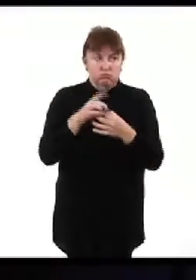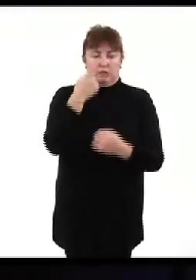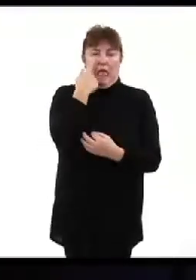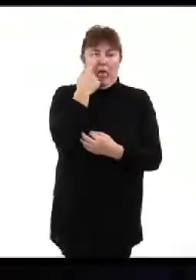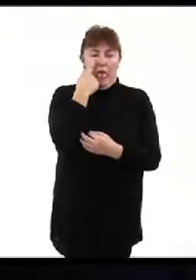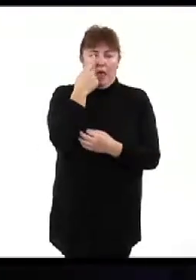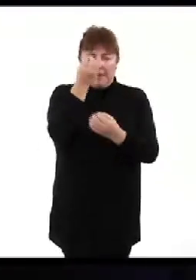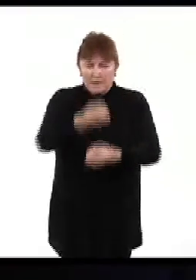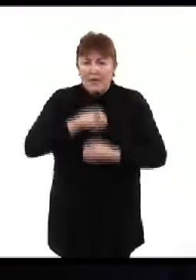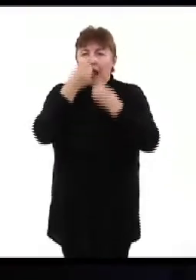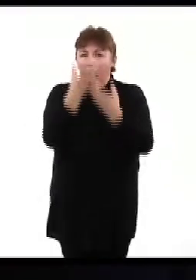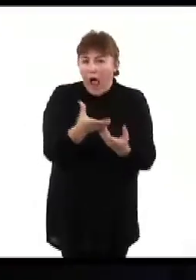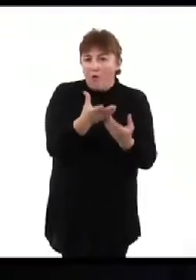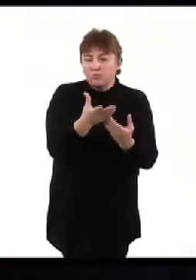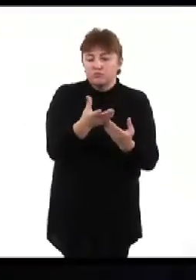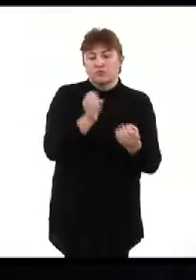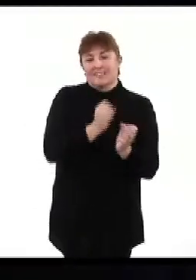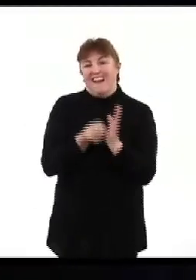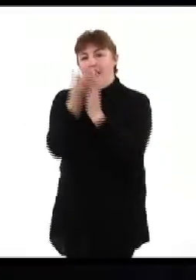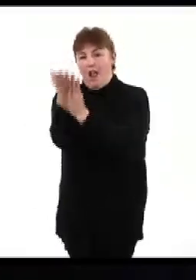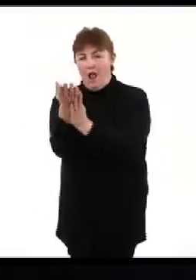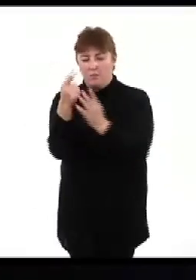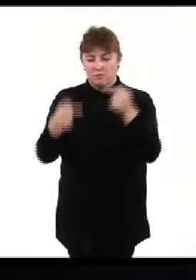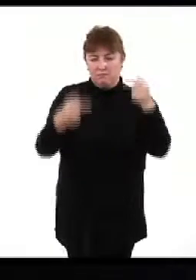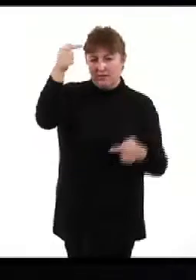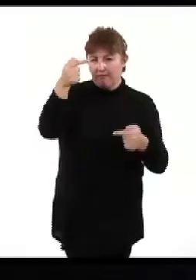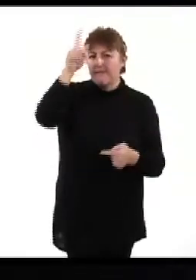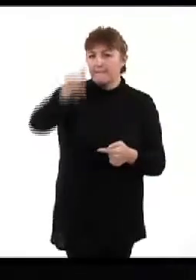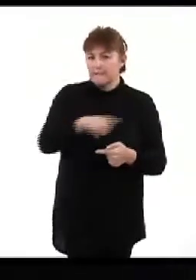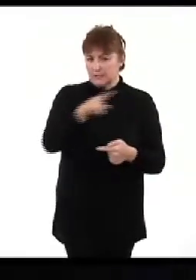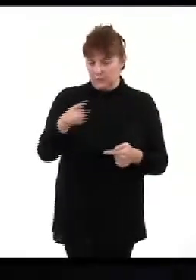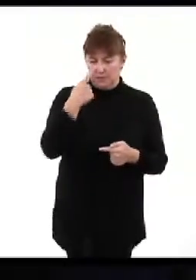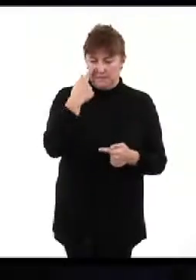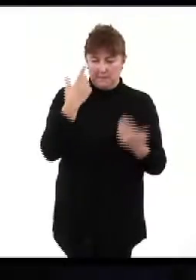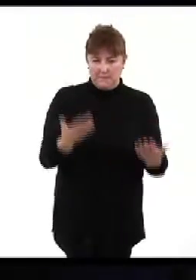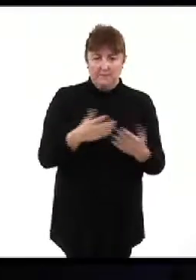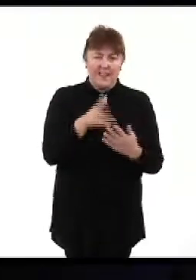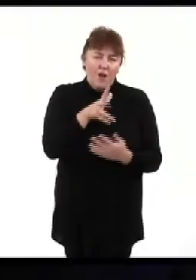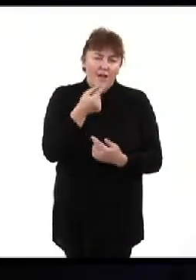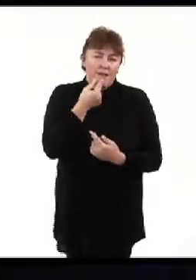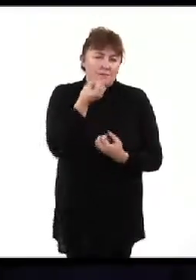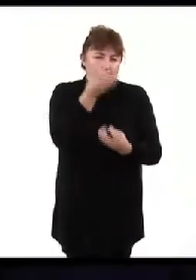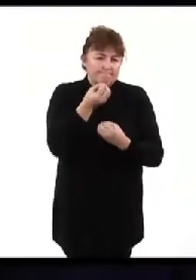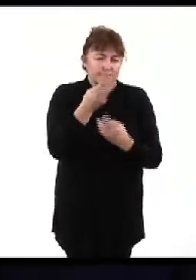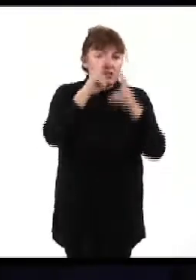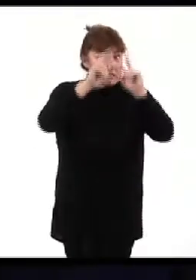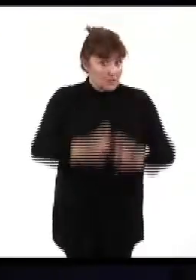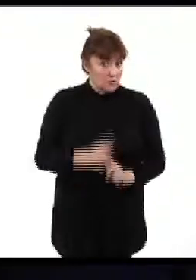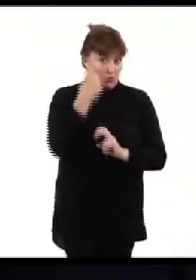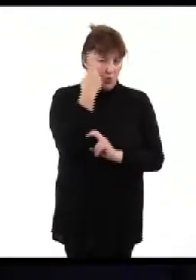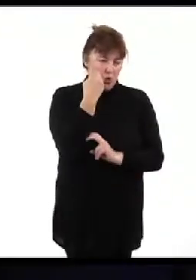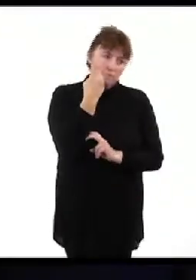production. And I'm going to tell you about a study that was a meta-study, actually, taking a number of